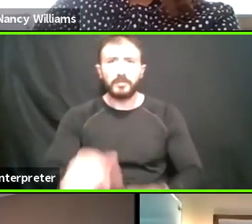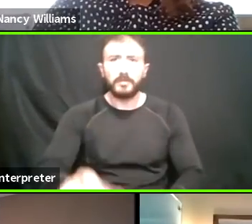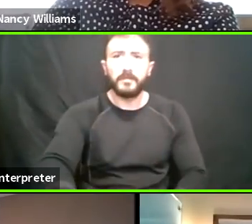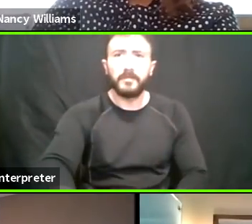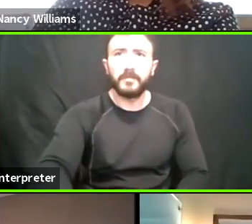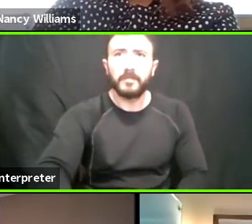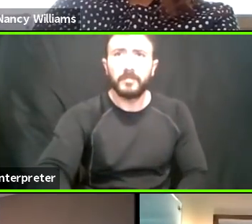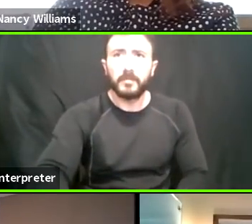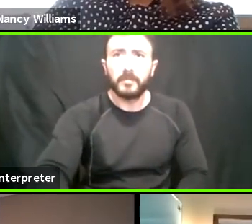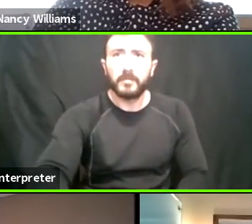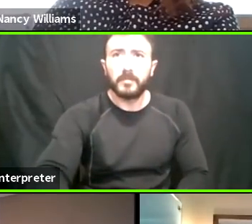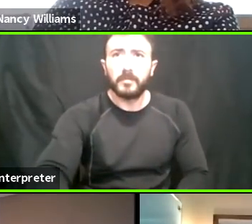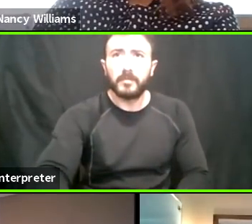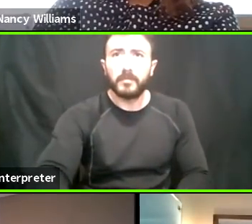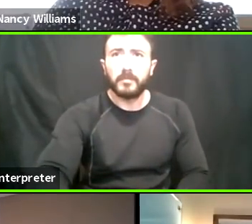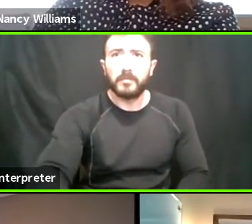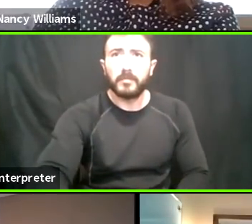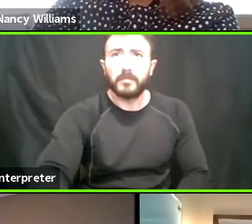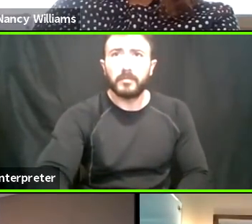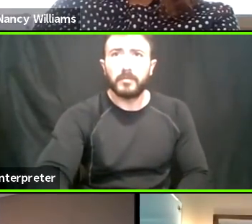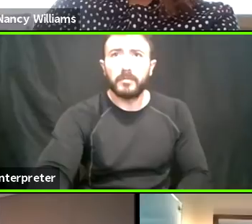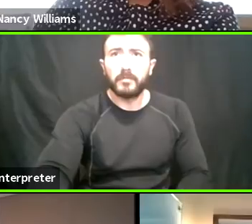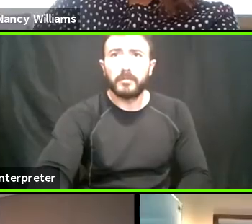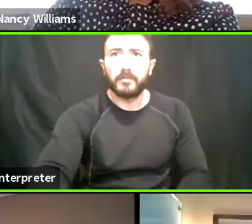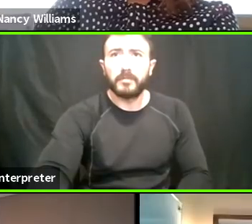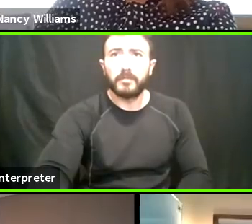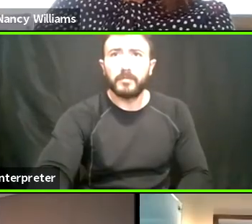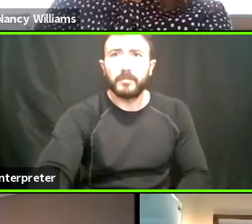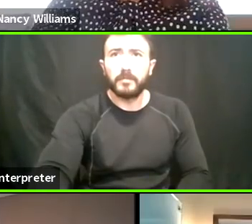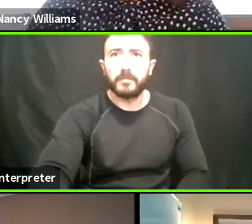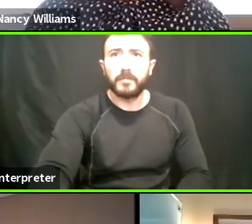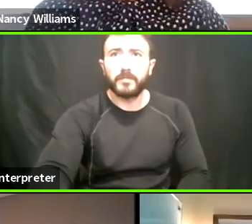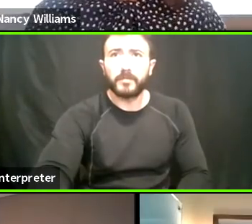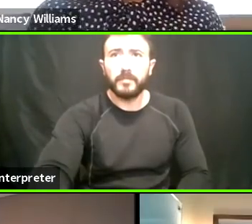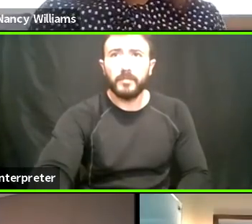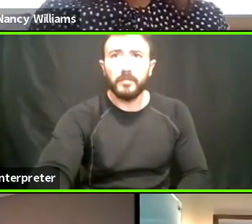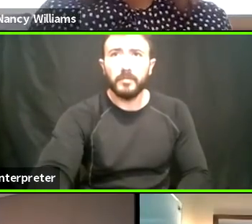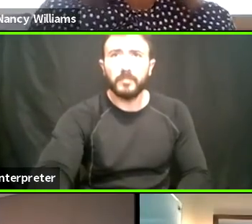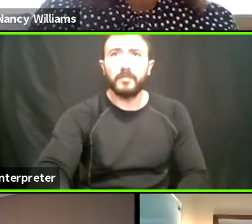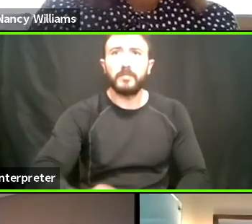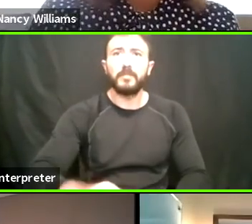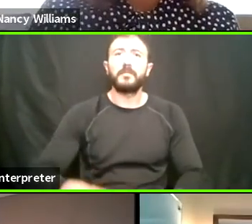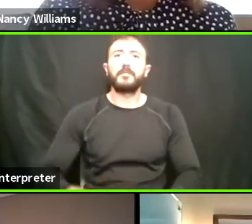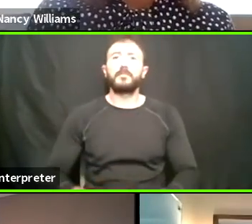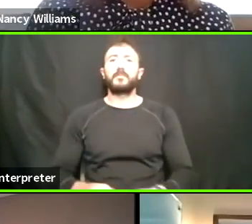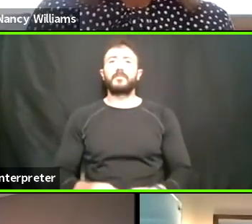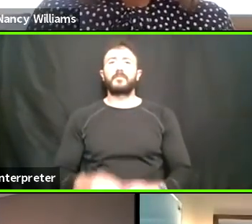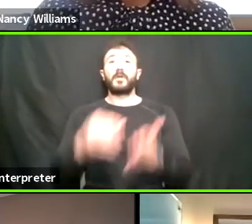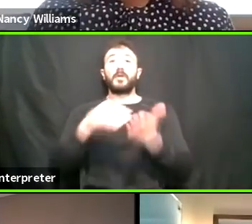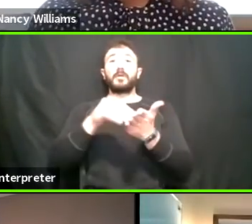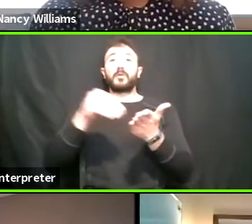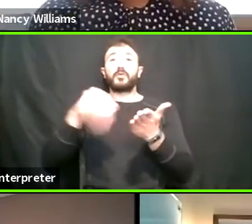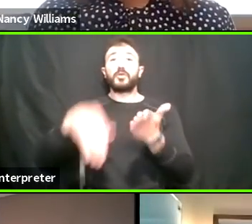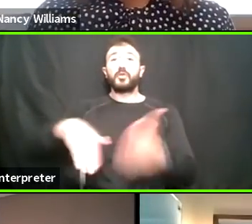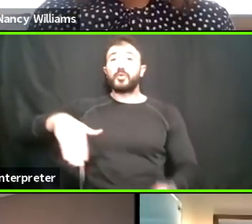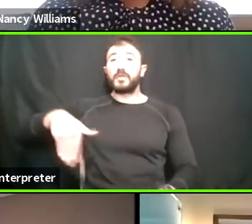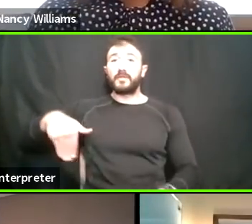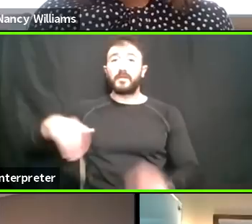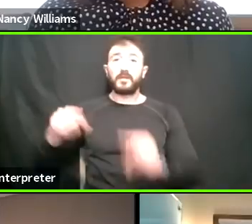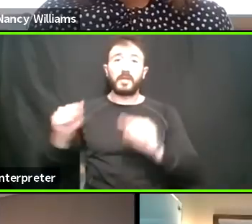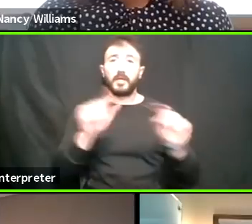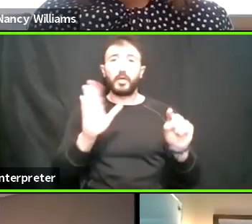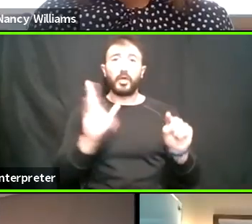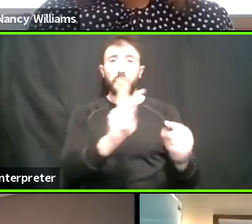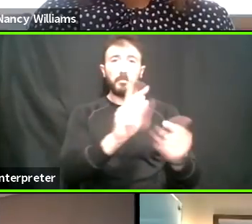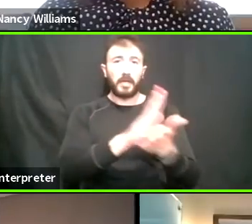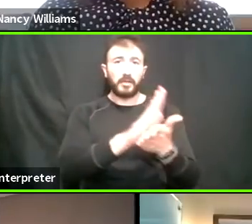we don't have students in schools yet, but Phil, this is a question. When we do have